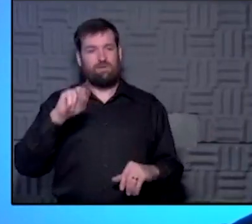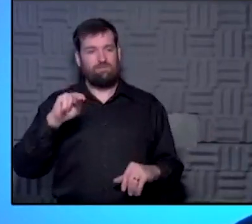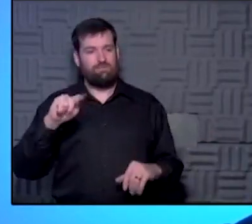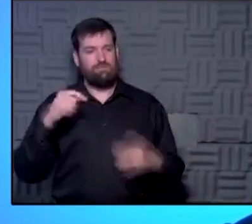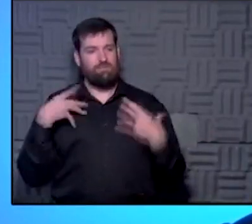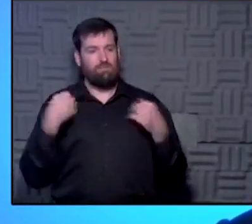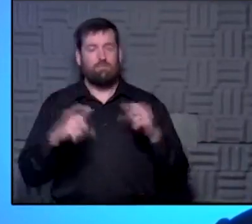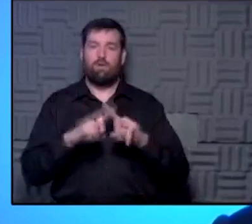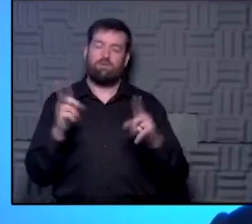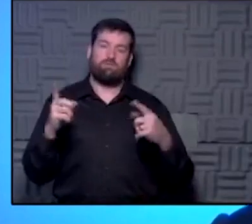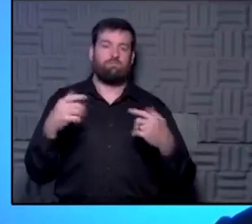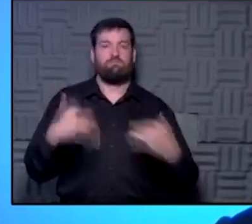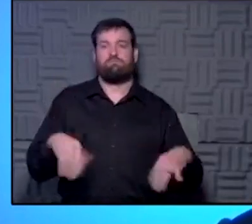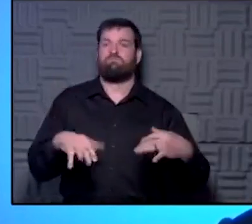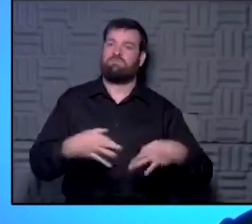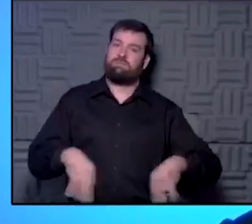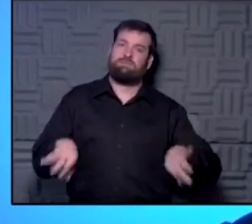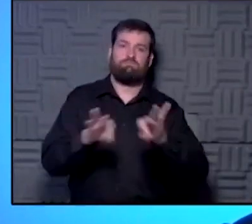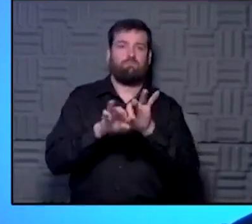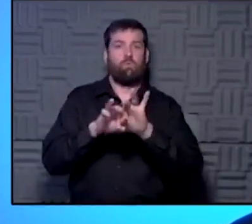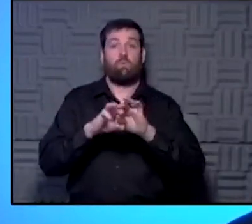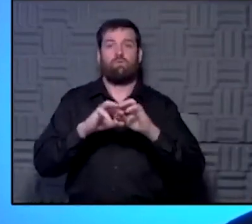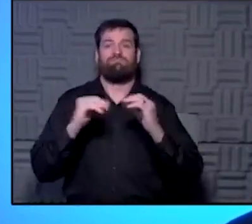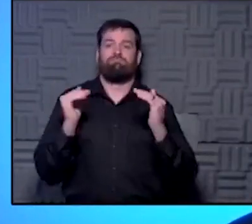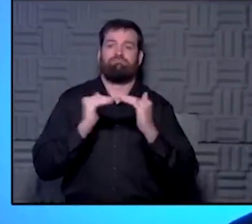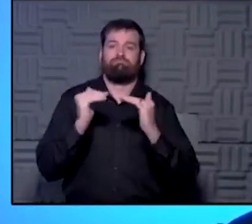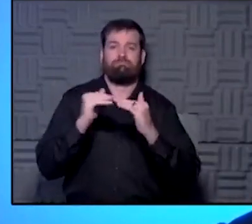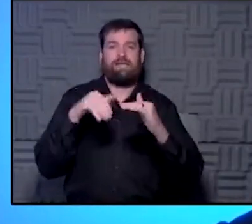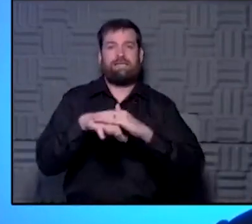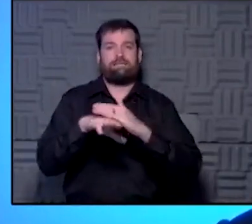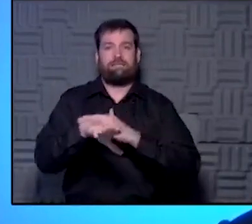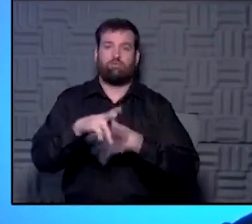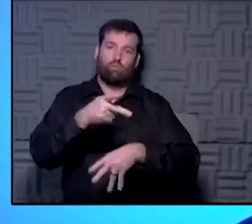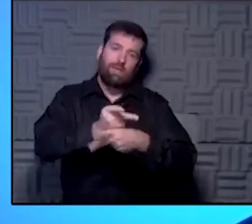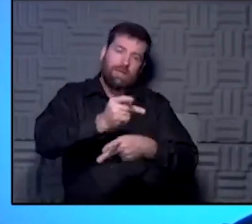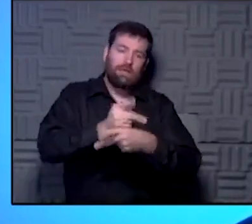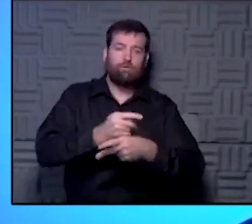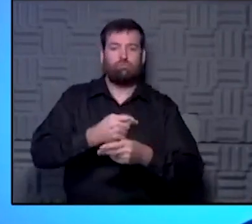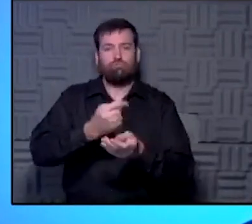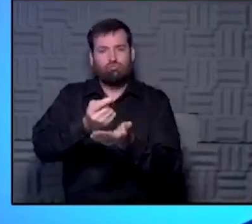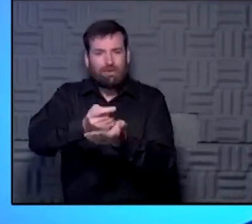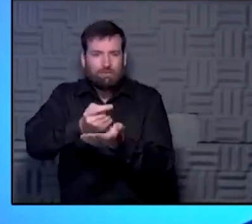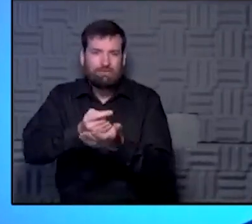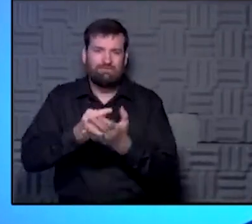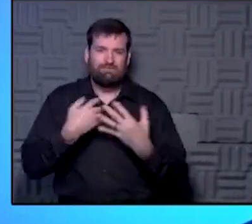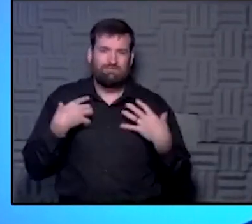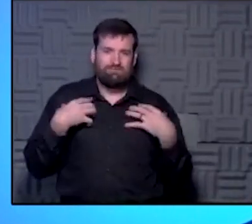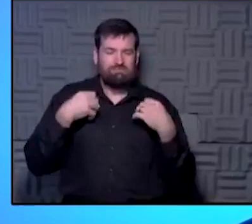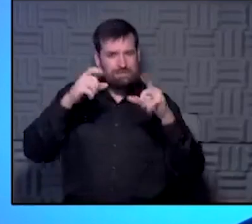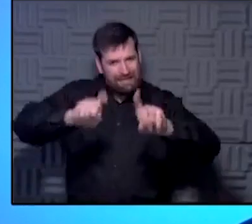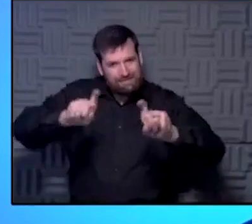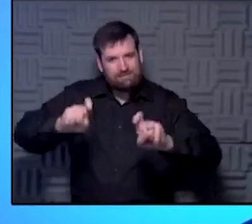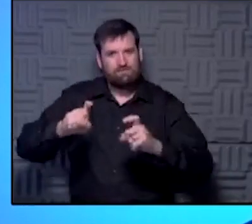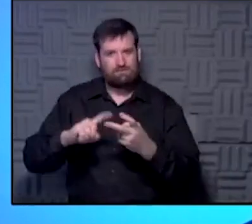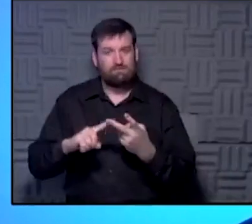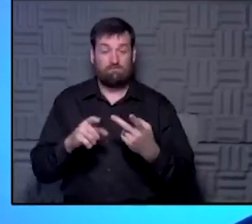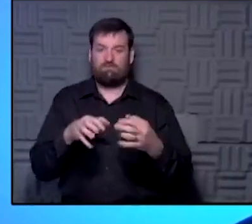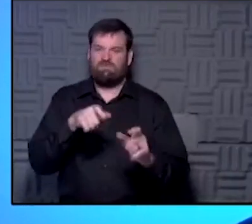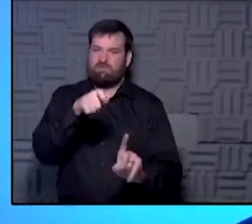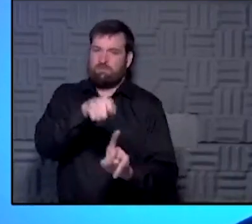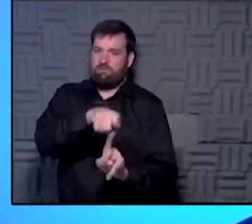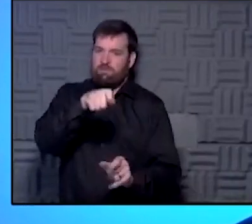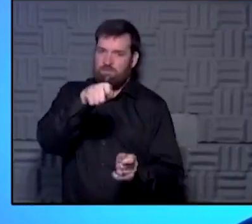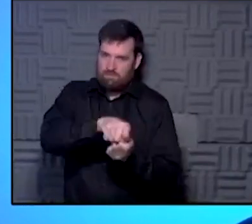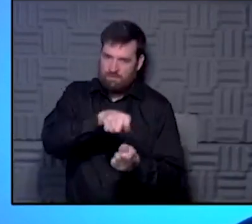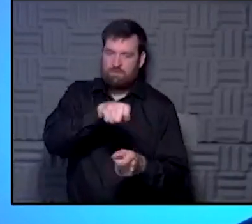highlighting the need for equitable access to care and treatment and testing, particularly in Wyandotte County. So